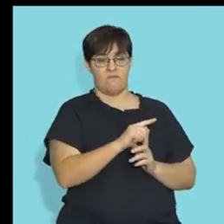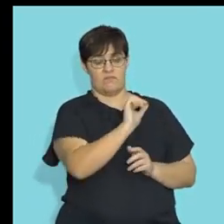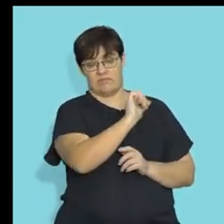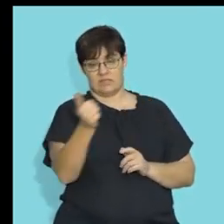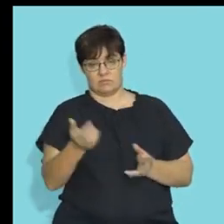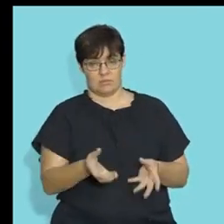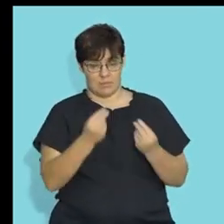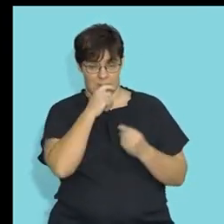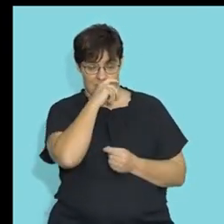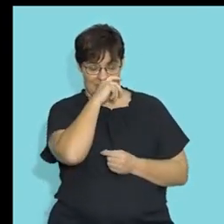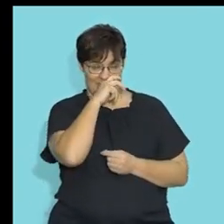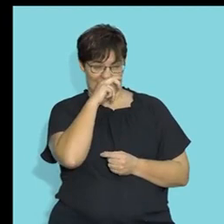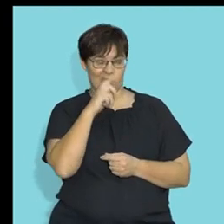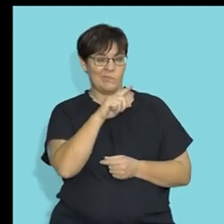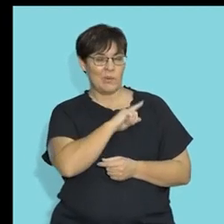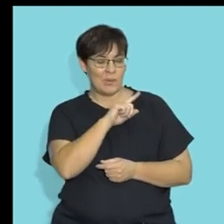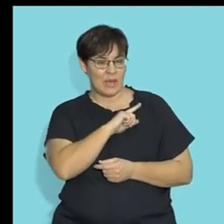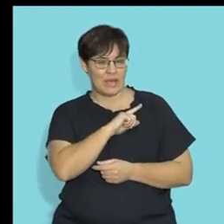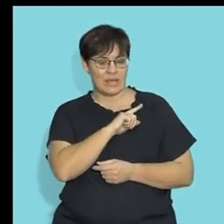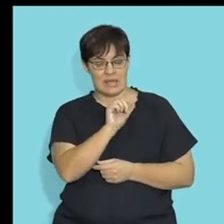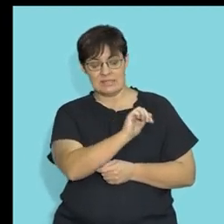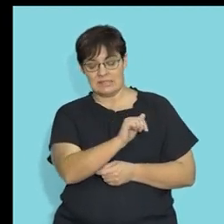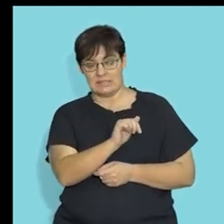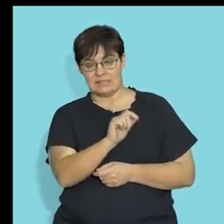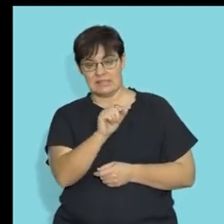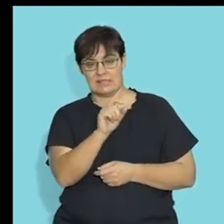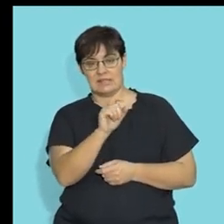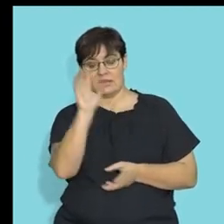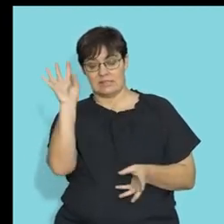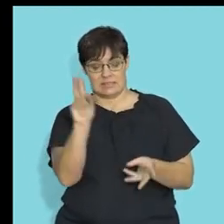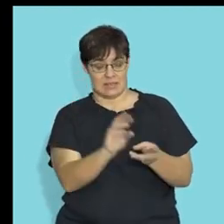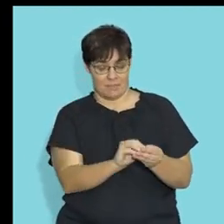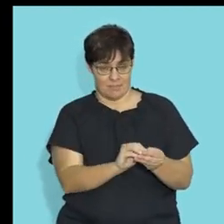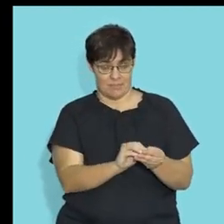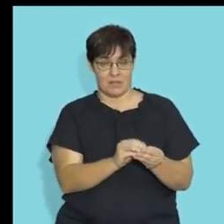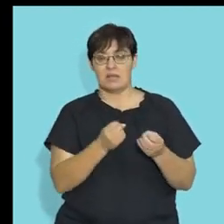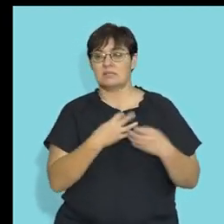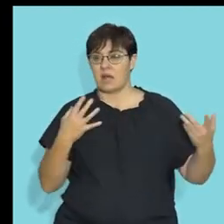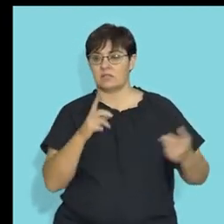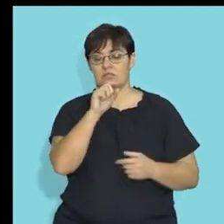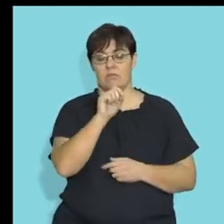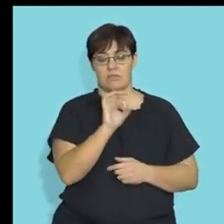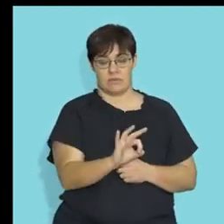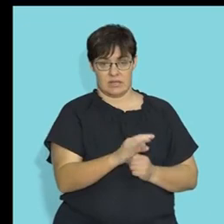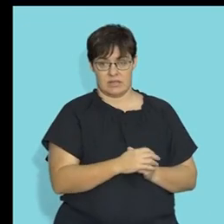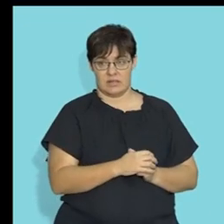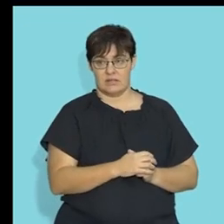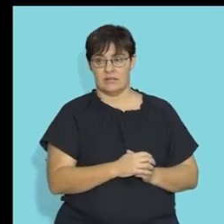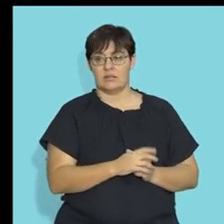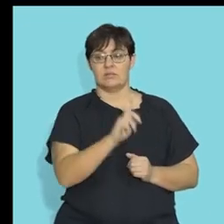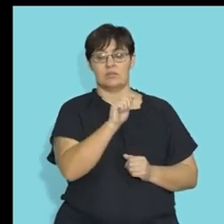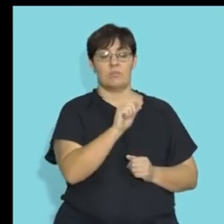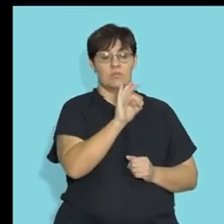of this sequence. Because the actual series or the sum starts at term